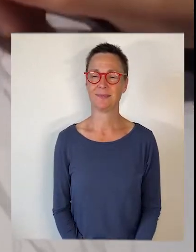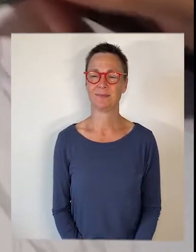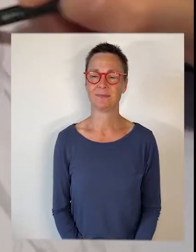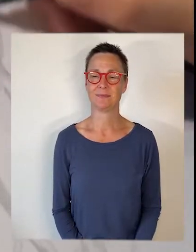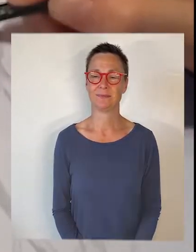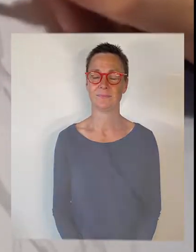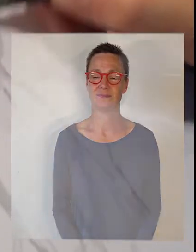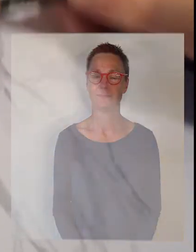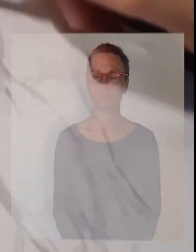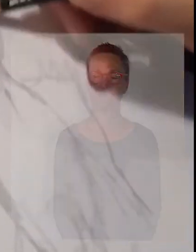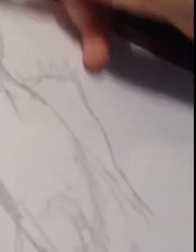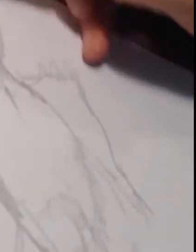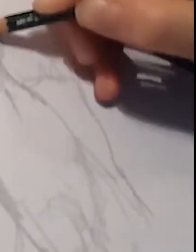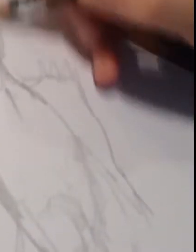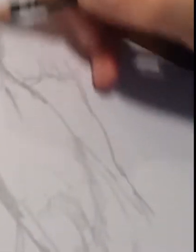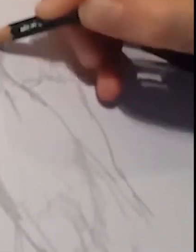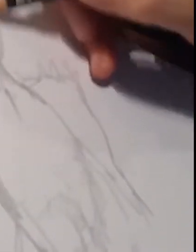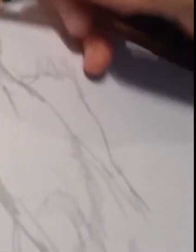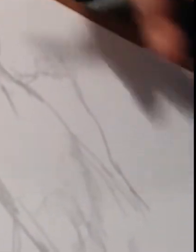later.